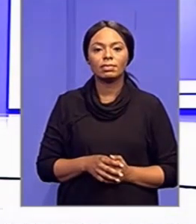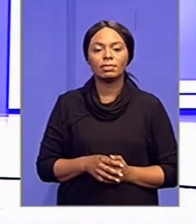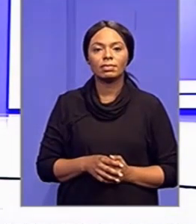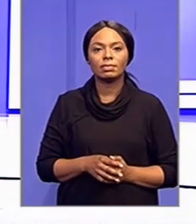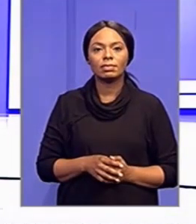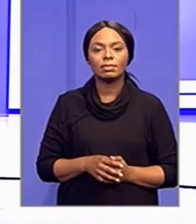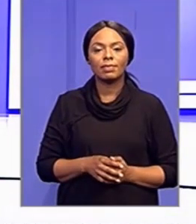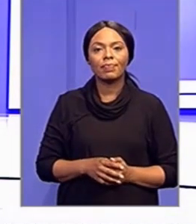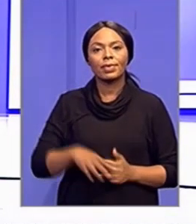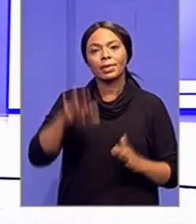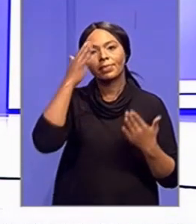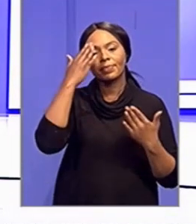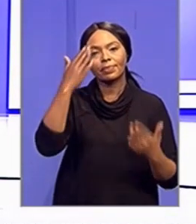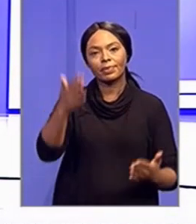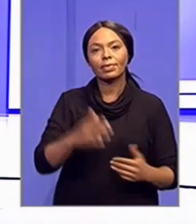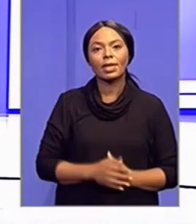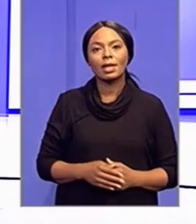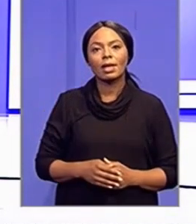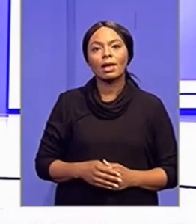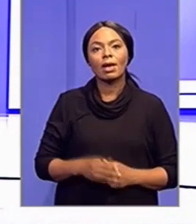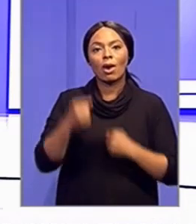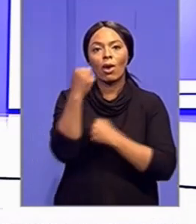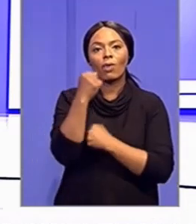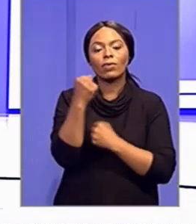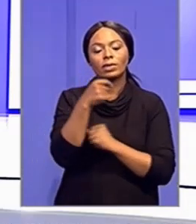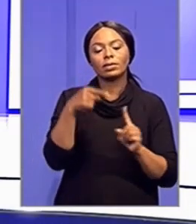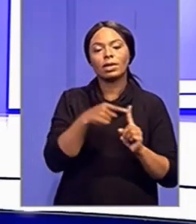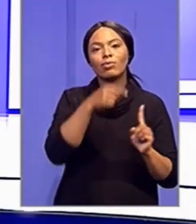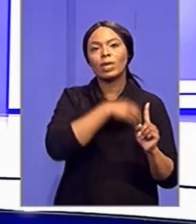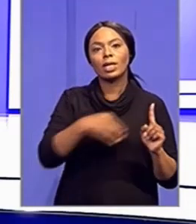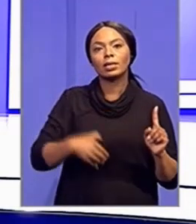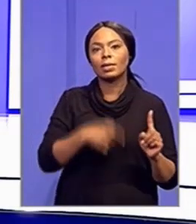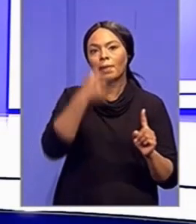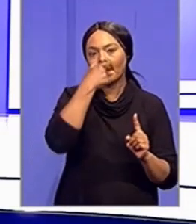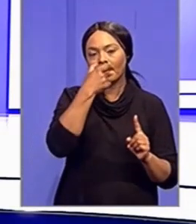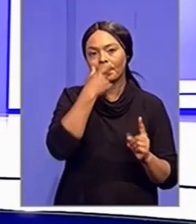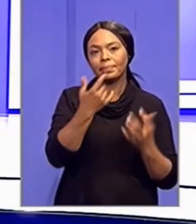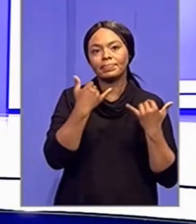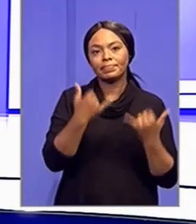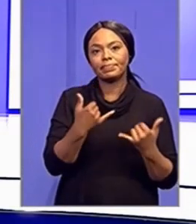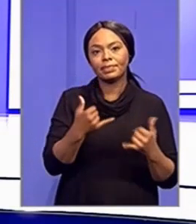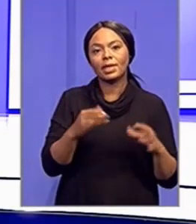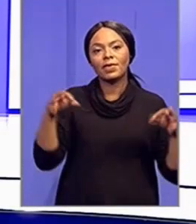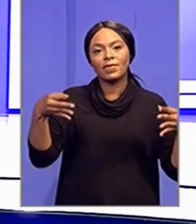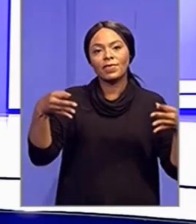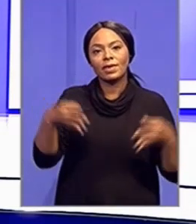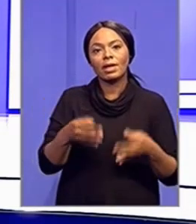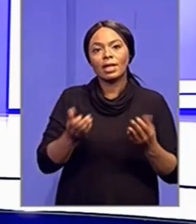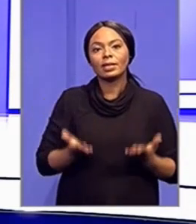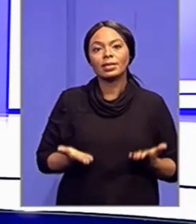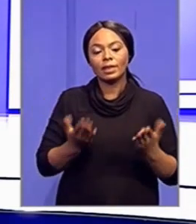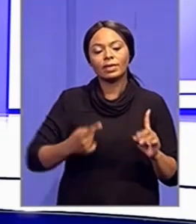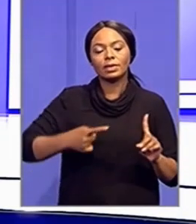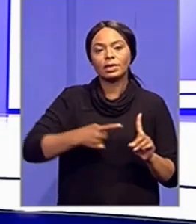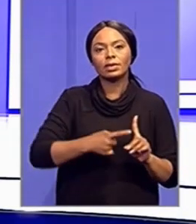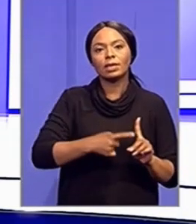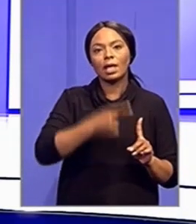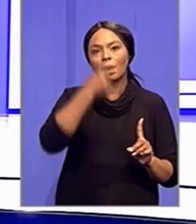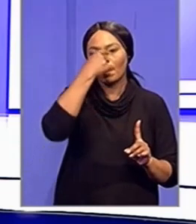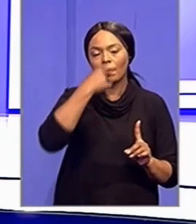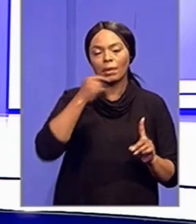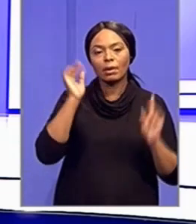Thobela, kantoro ya Presidente Ramaphosa e tsebagaditše gore tirelo ya poloko ya molwantšha apartheid Archbishop Desmond Tutu e